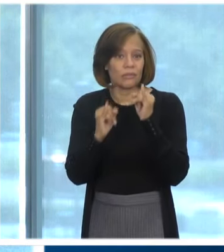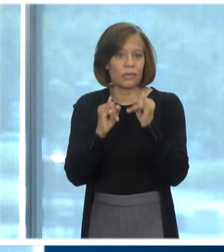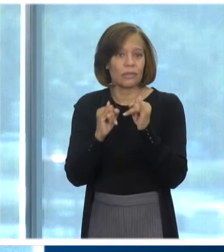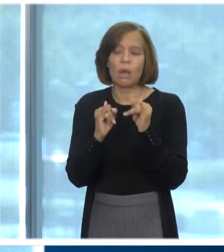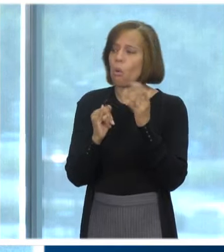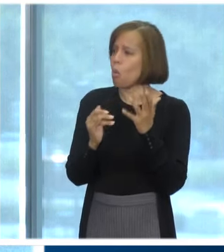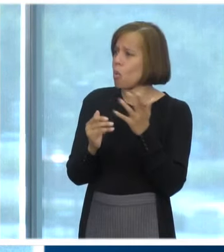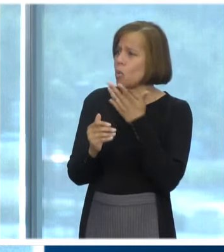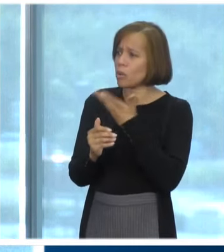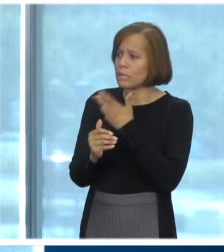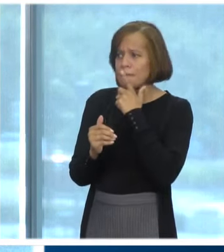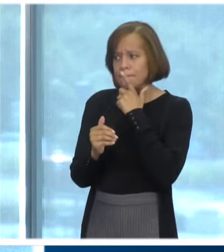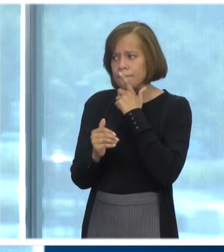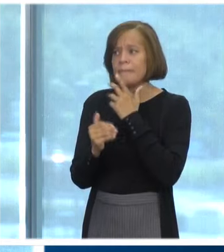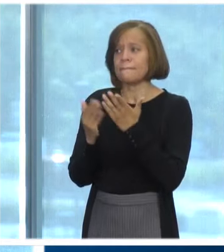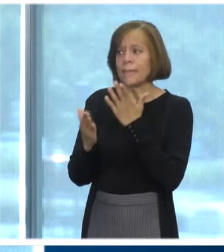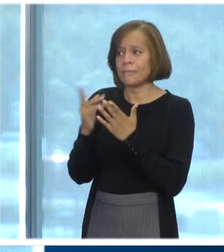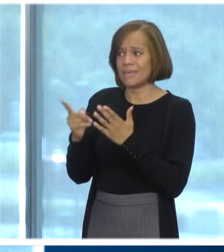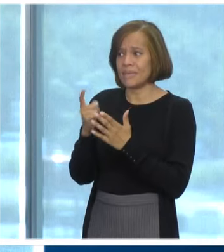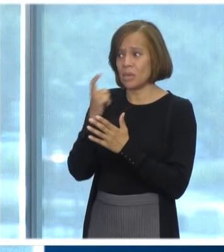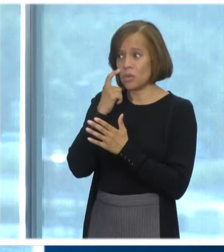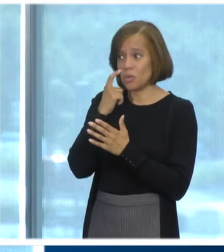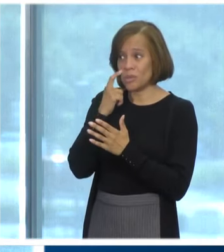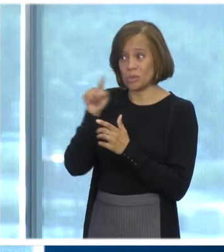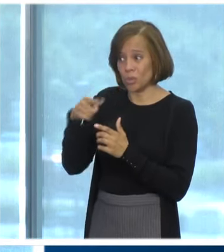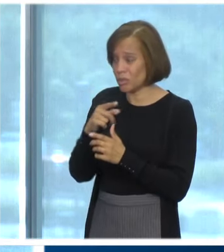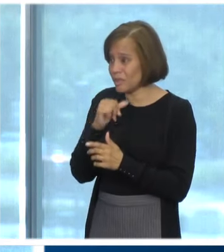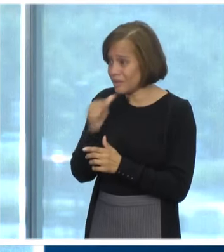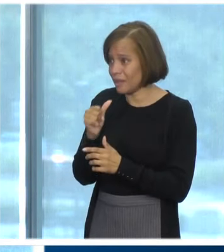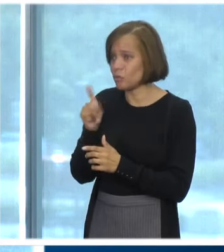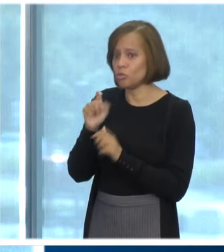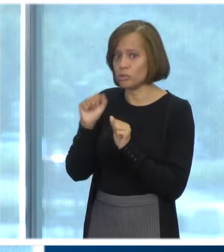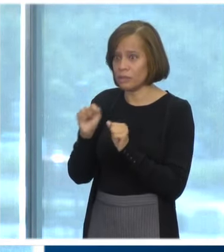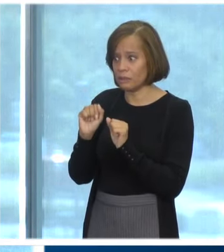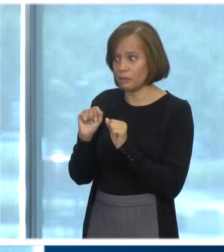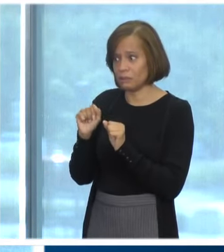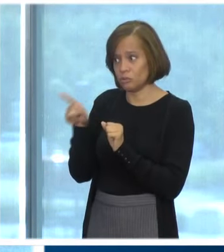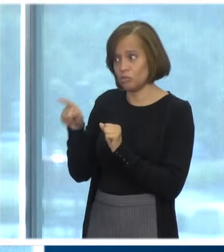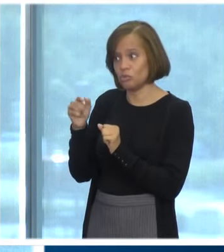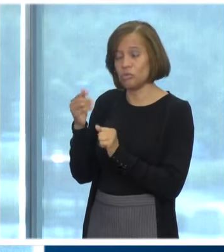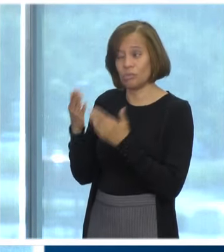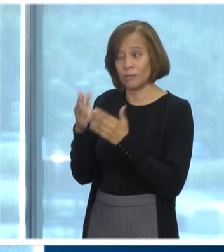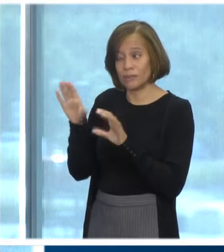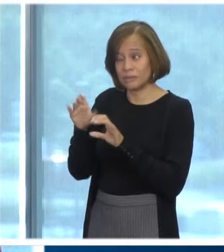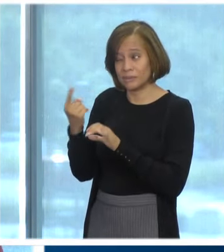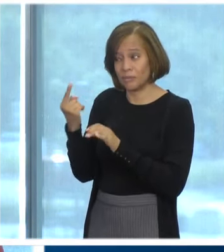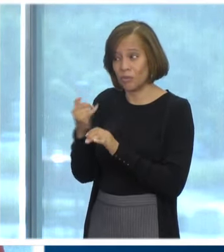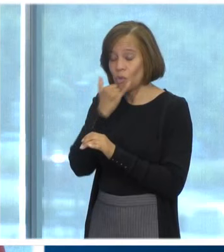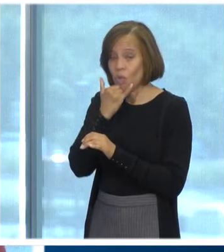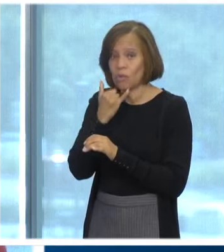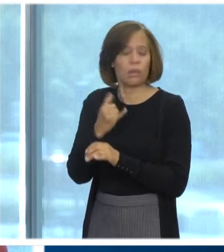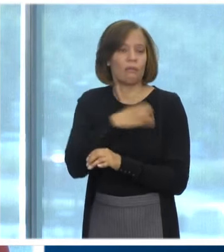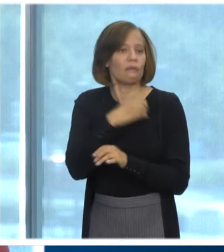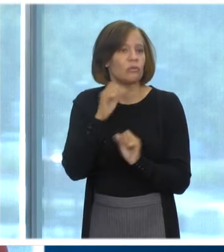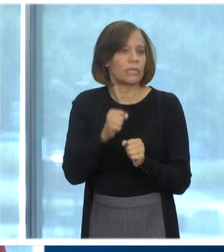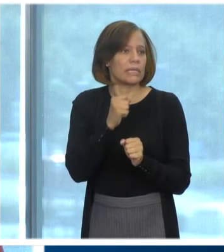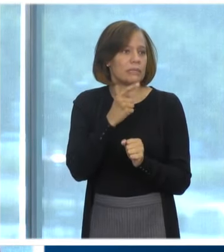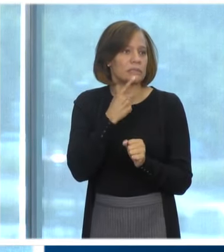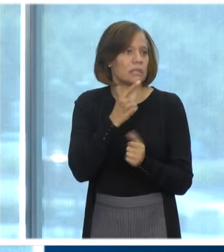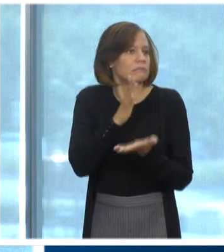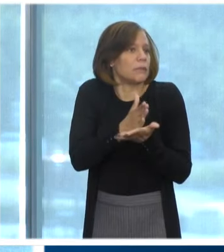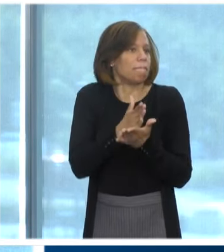might now actually be a focus of an investigation, the officer has the right to have us stop that investigation, at